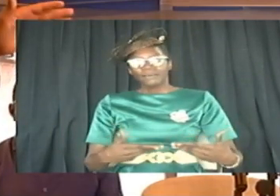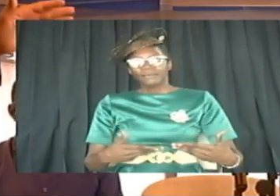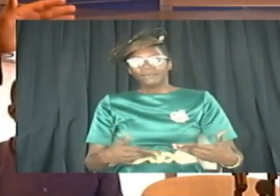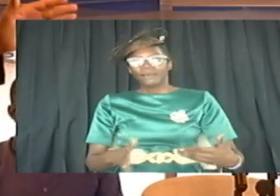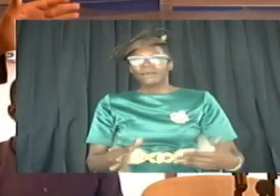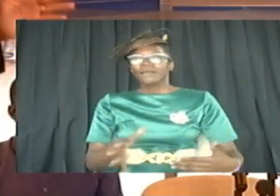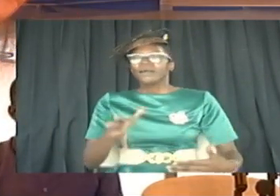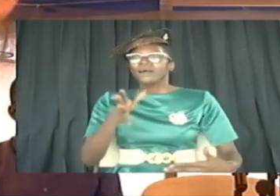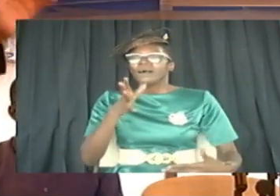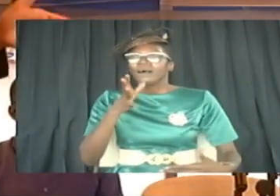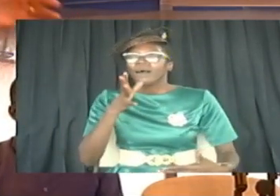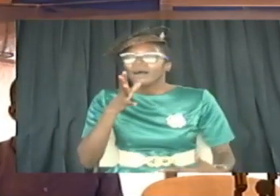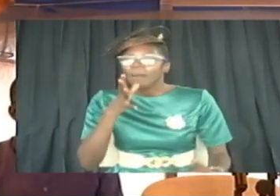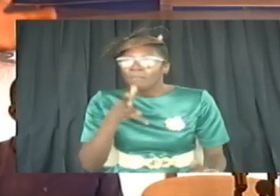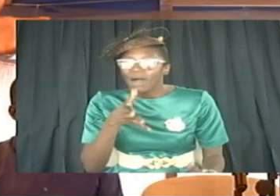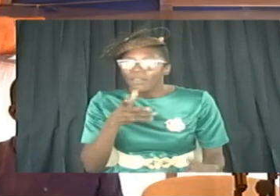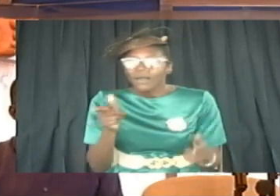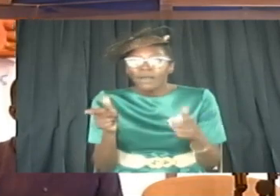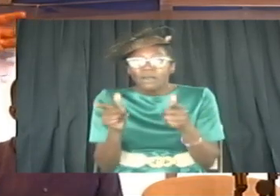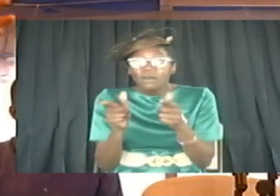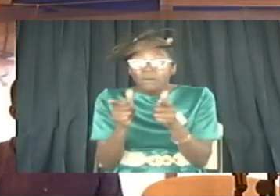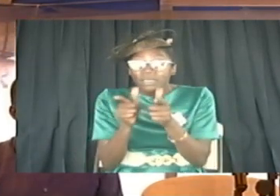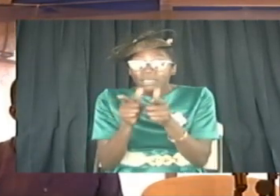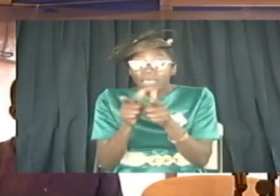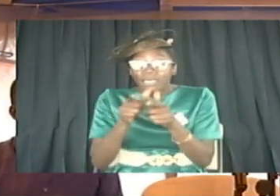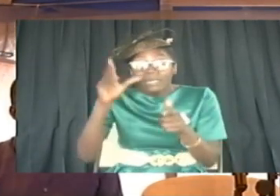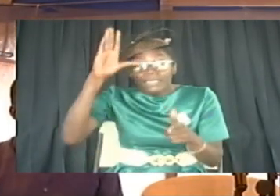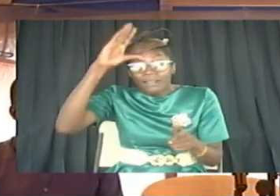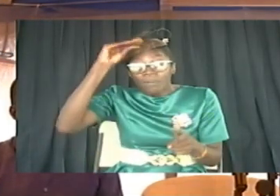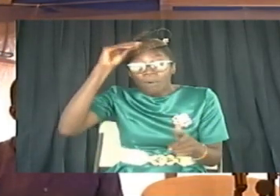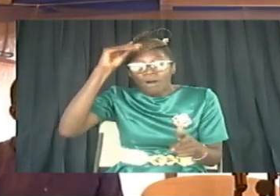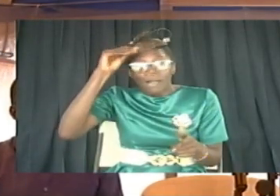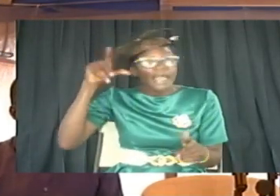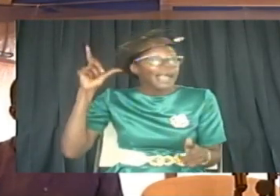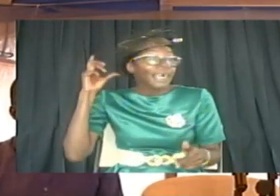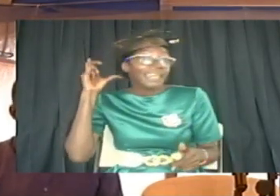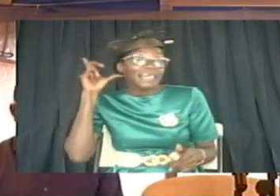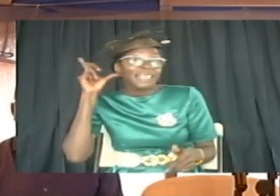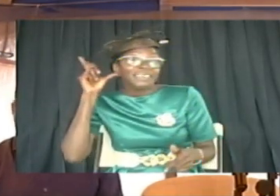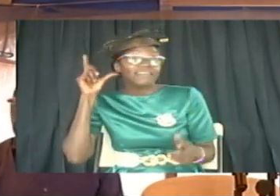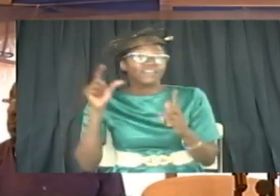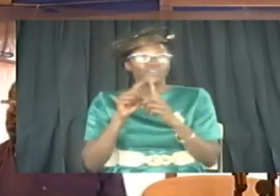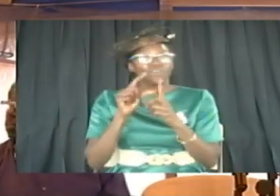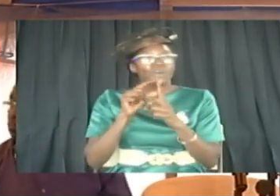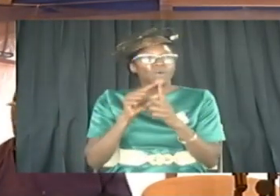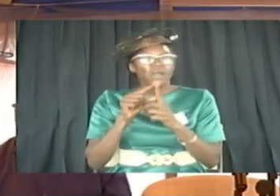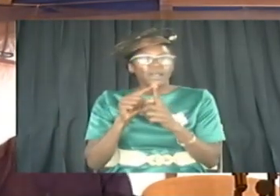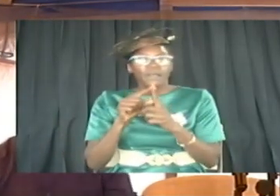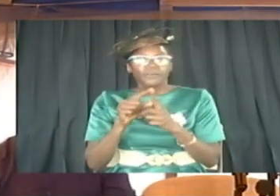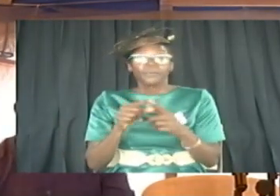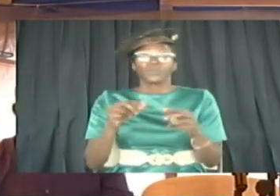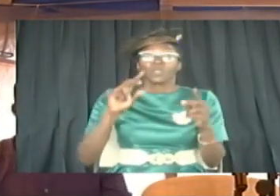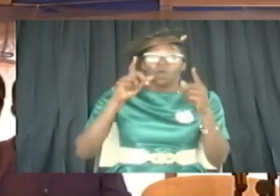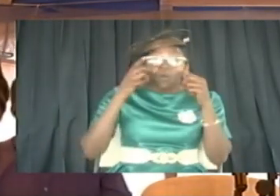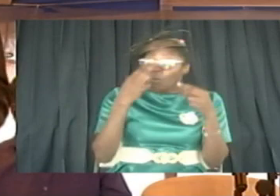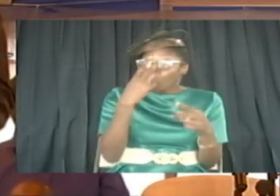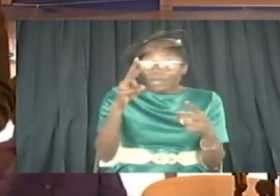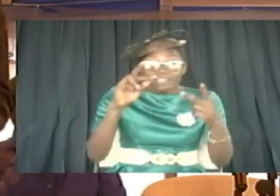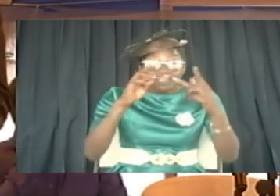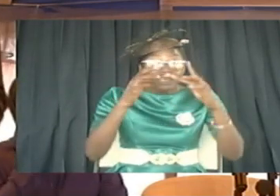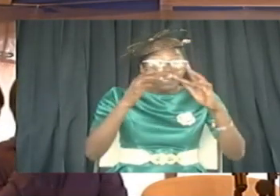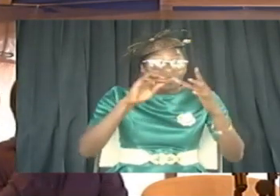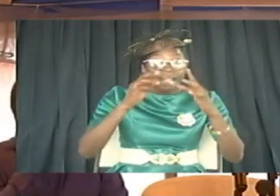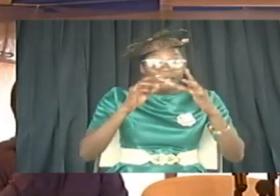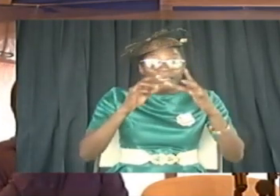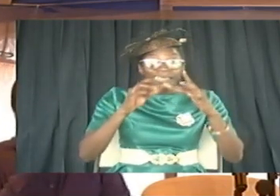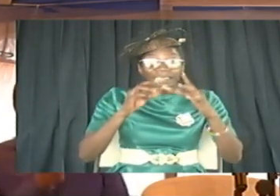boy who have been listening to the word, who have been tuning in to church online. And the youngster was